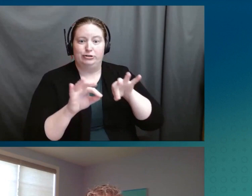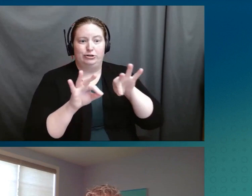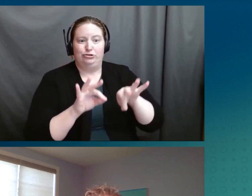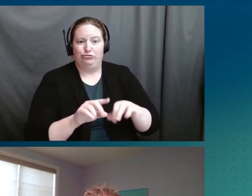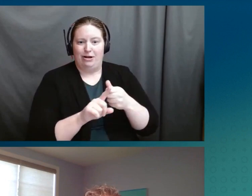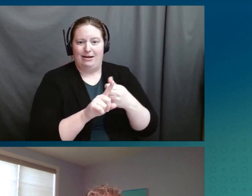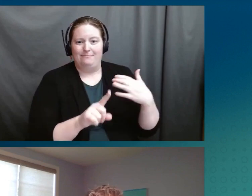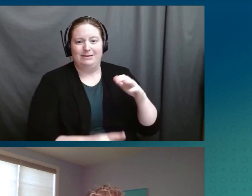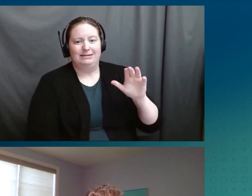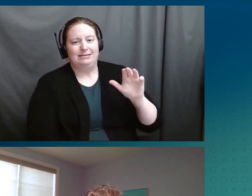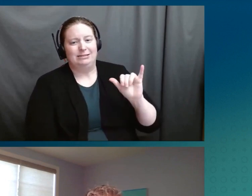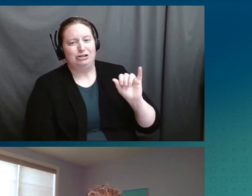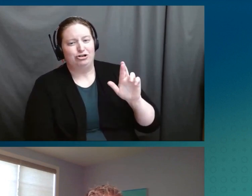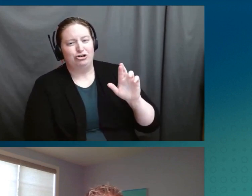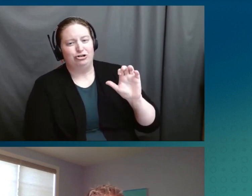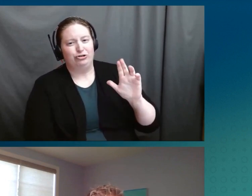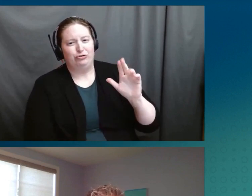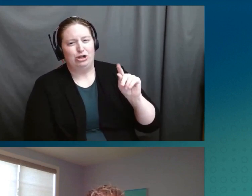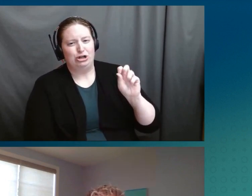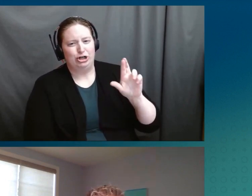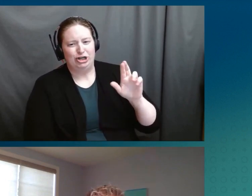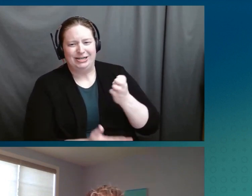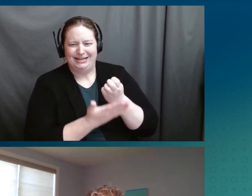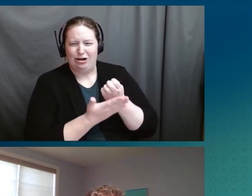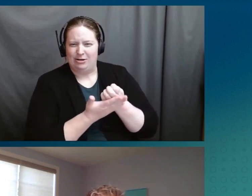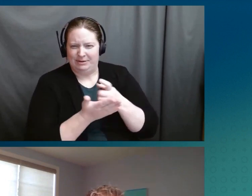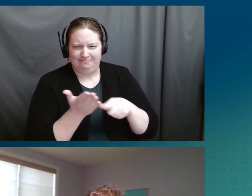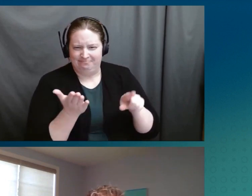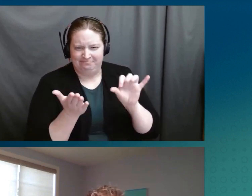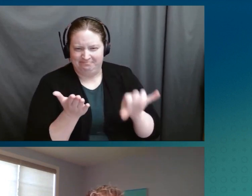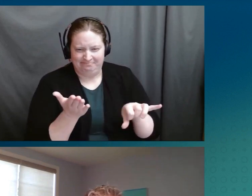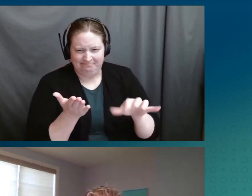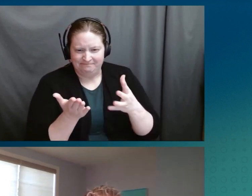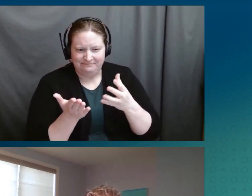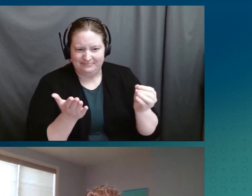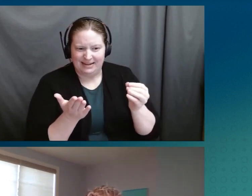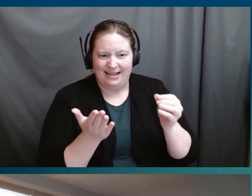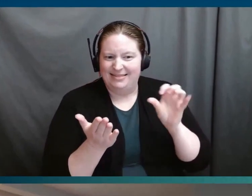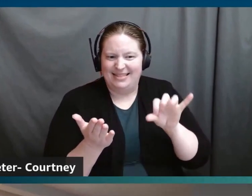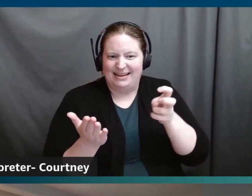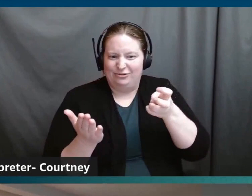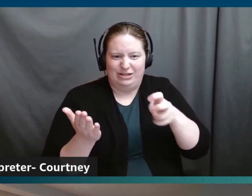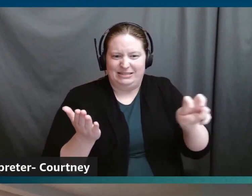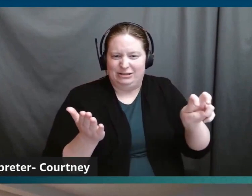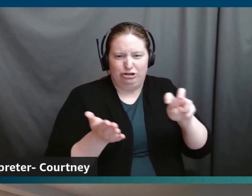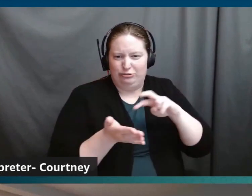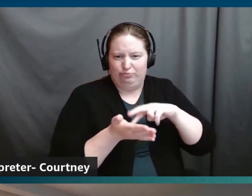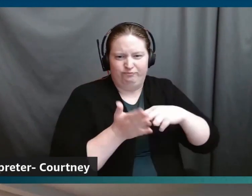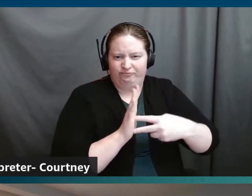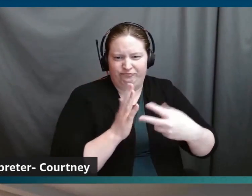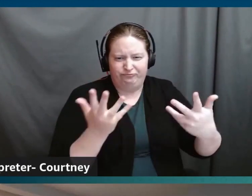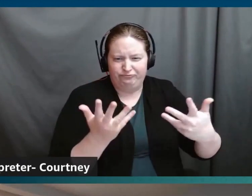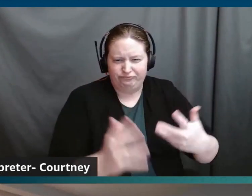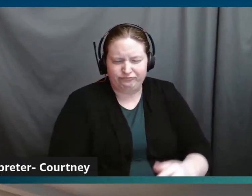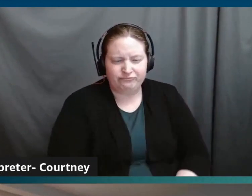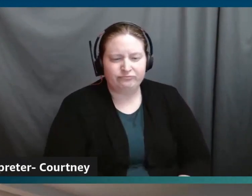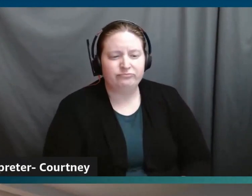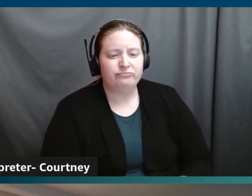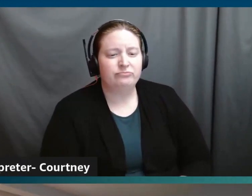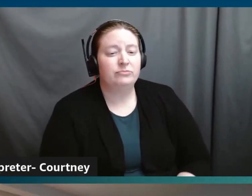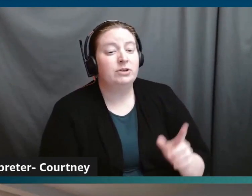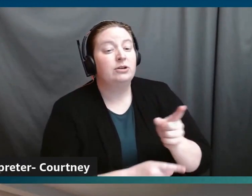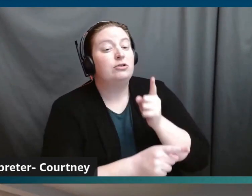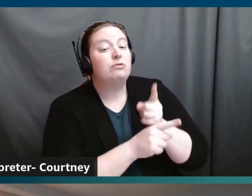circular economy is and that transition is as well. Right. So